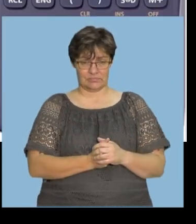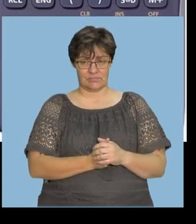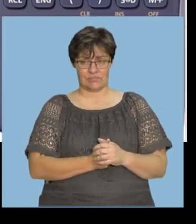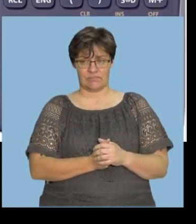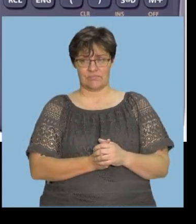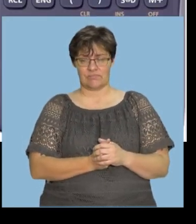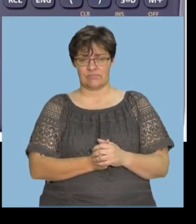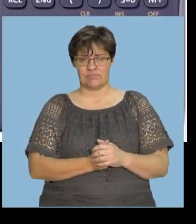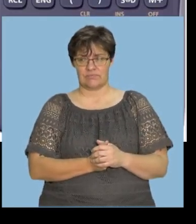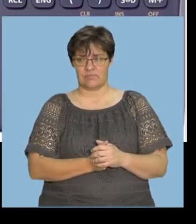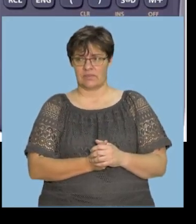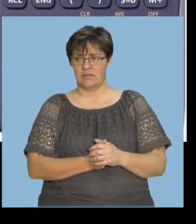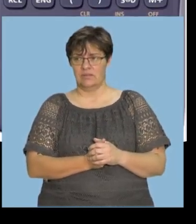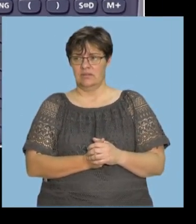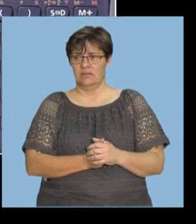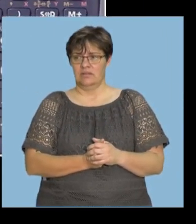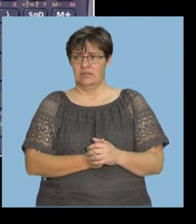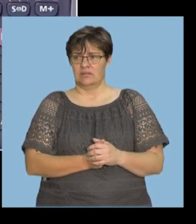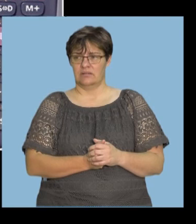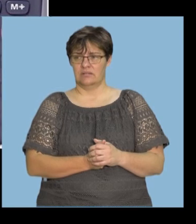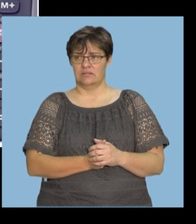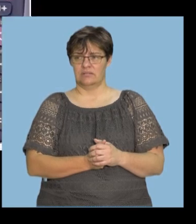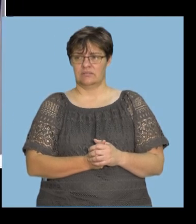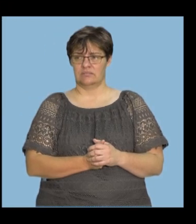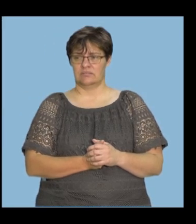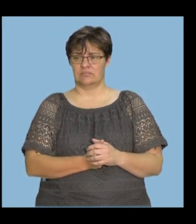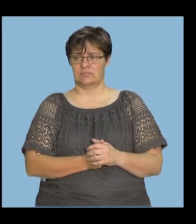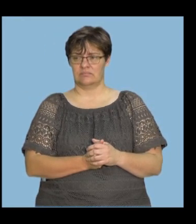So I can calculate the standard deviation using my calculator.